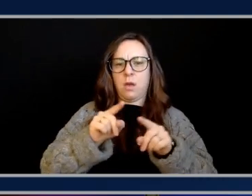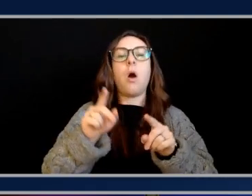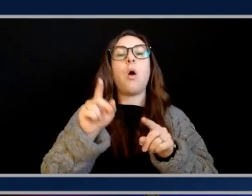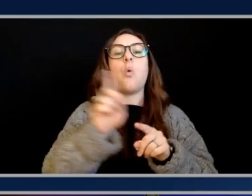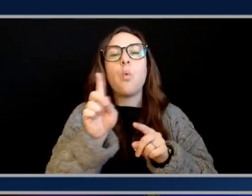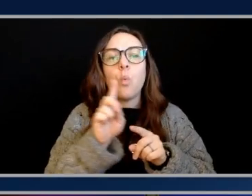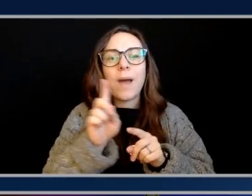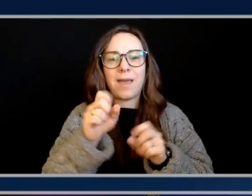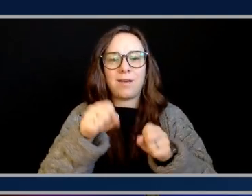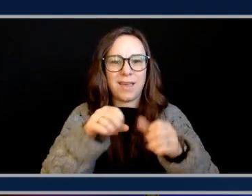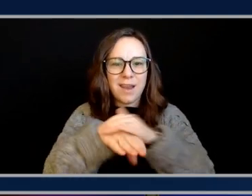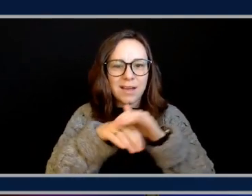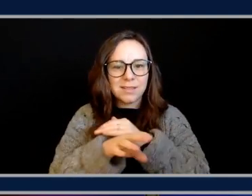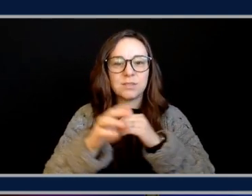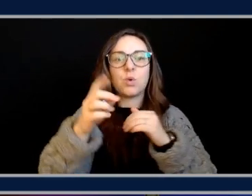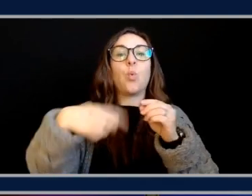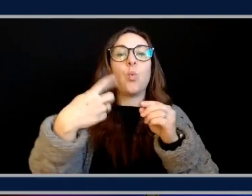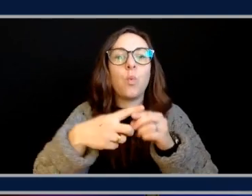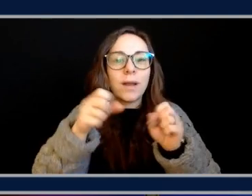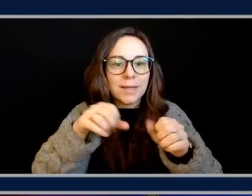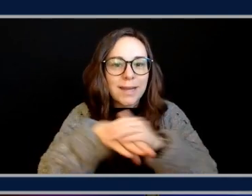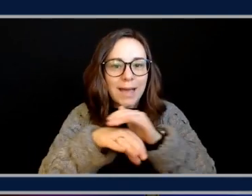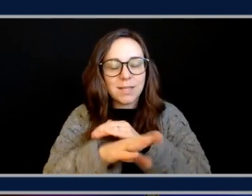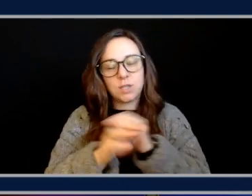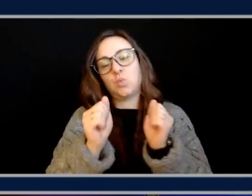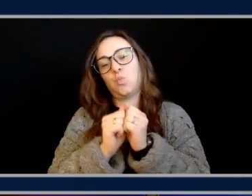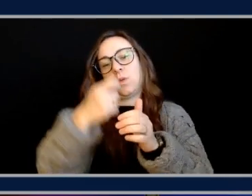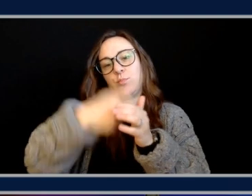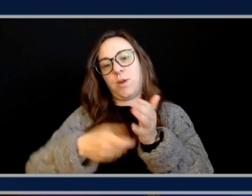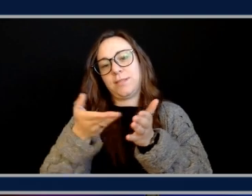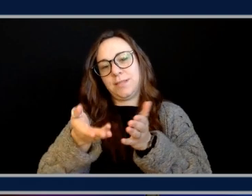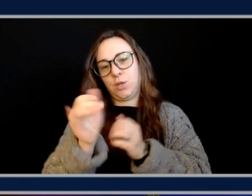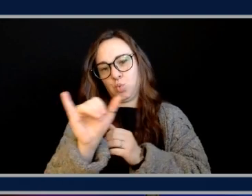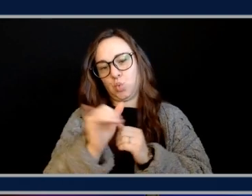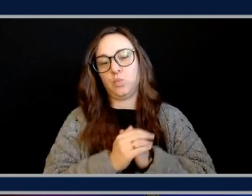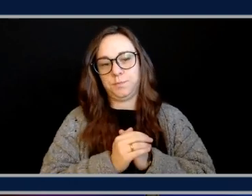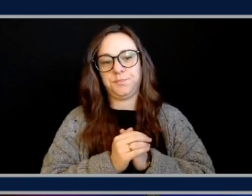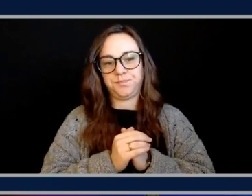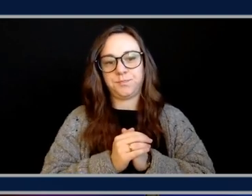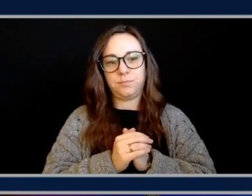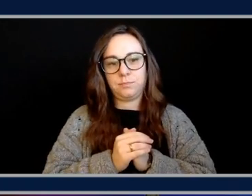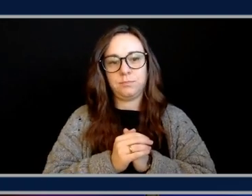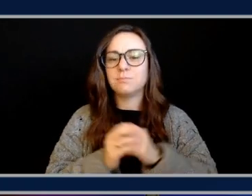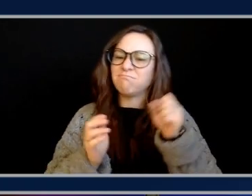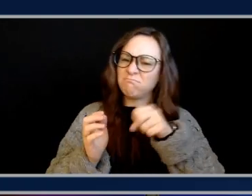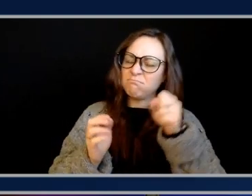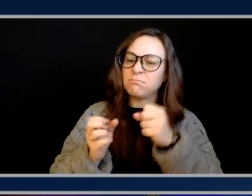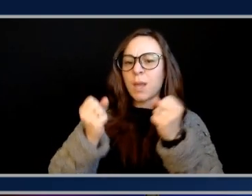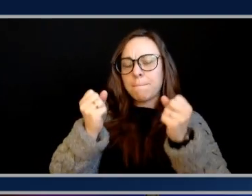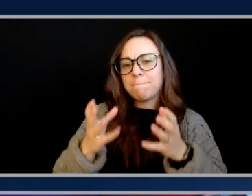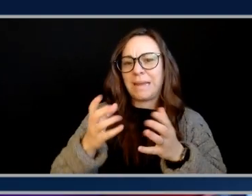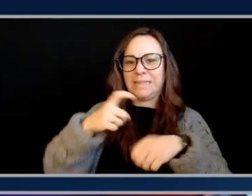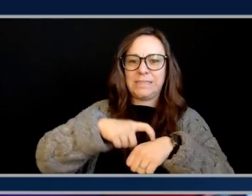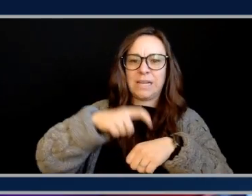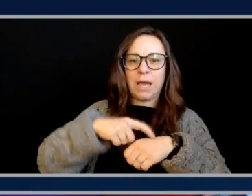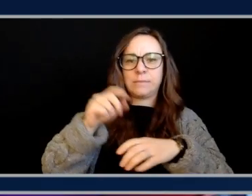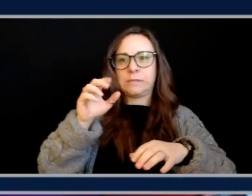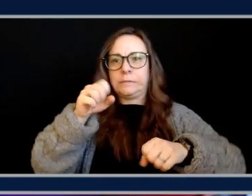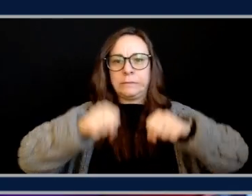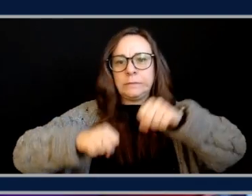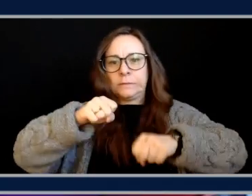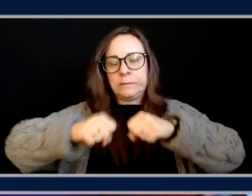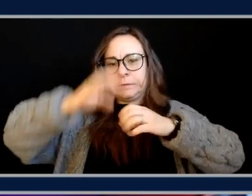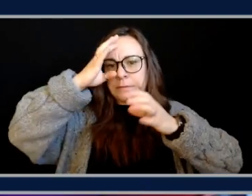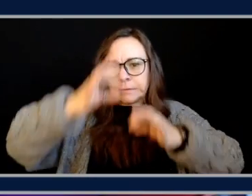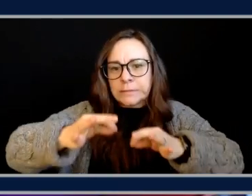it and the price across the globe. Yeah, so there's a lot of kind of point of time decisions where if you're selecting an instance in the